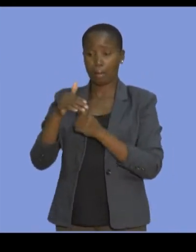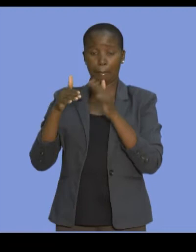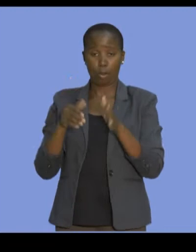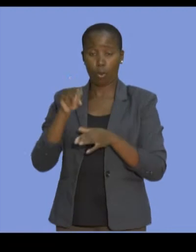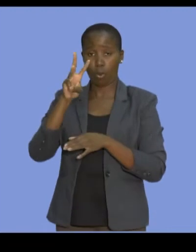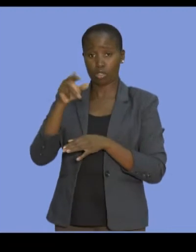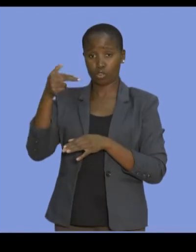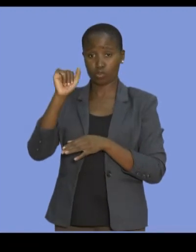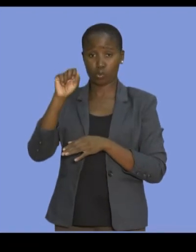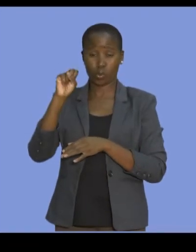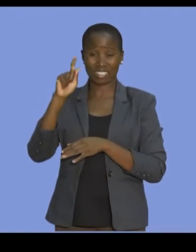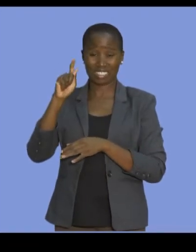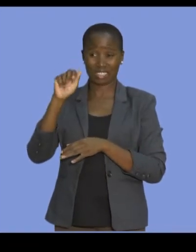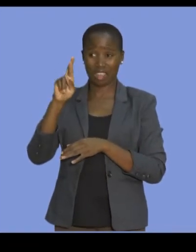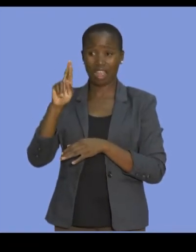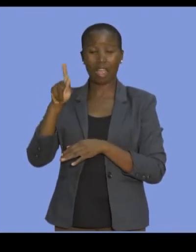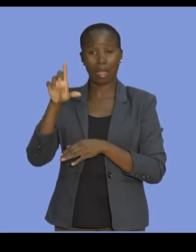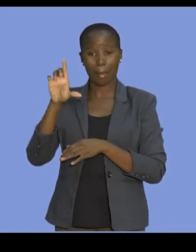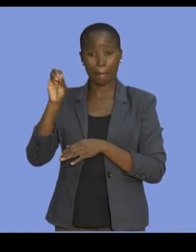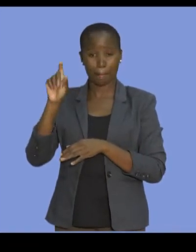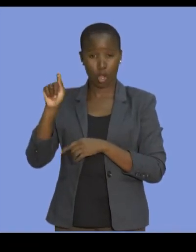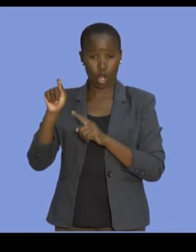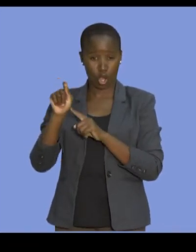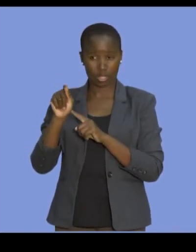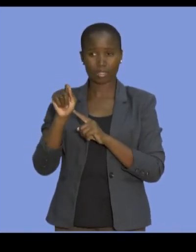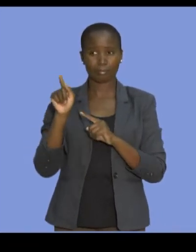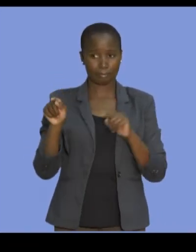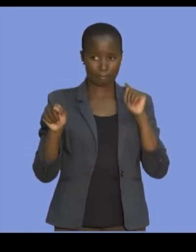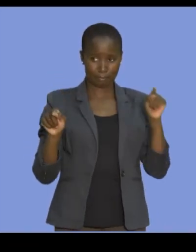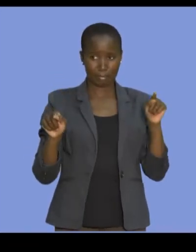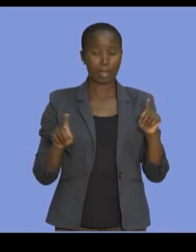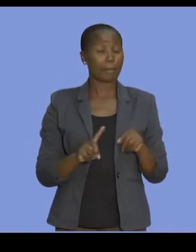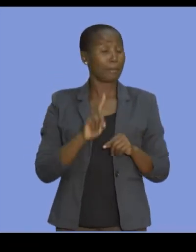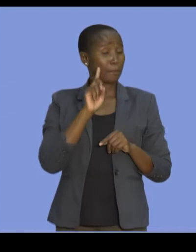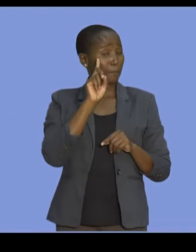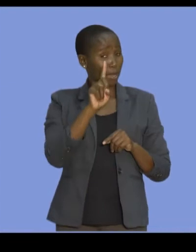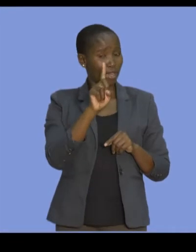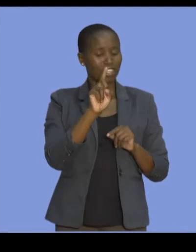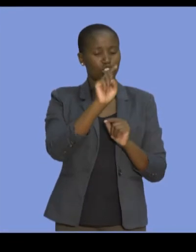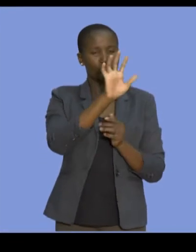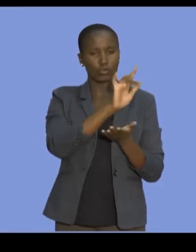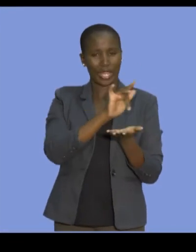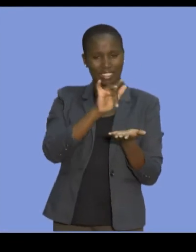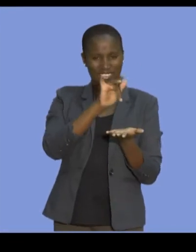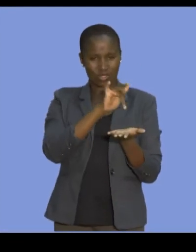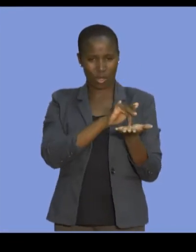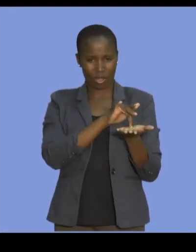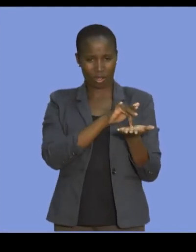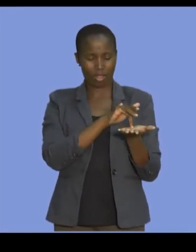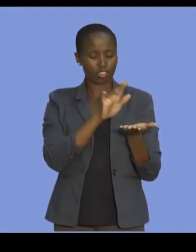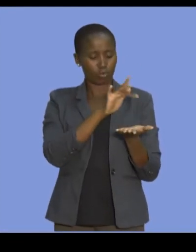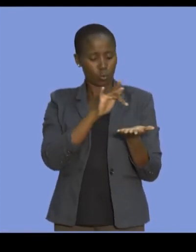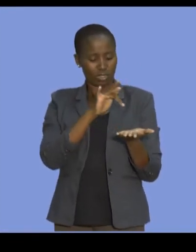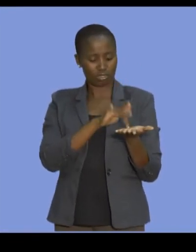our measure of central tendency, okay, remember central tendency, you tend towards the